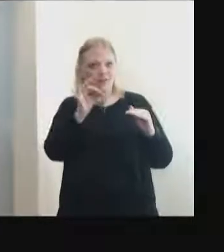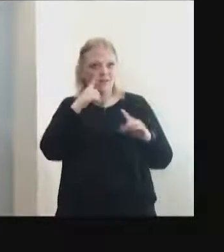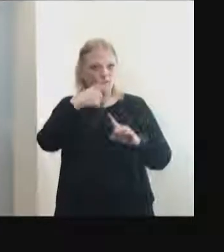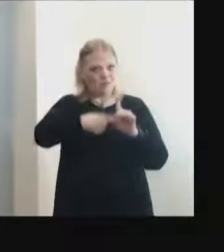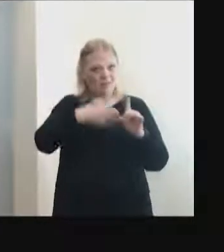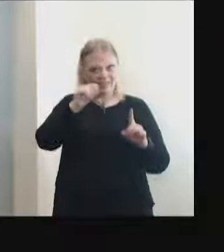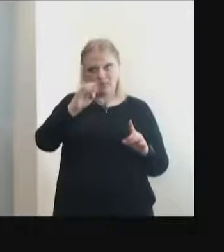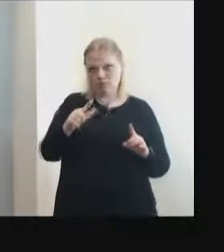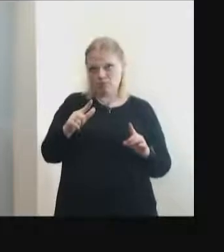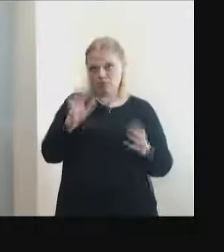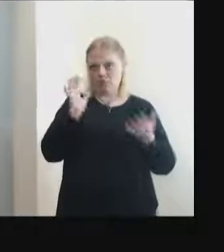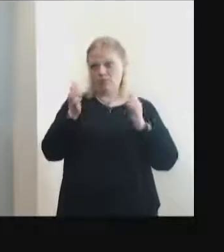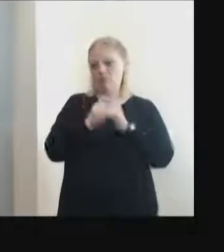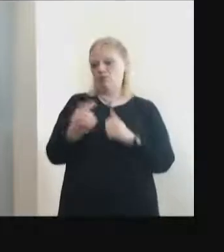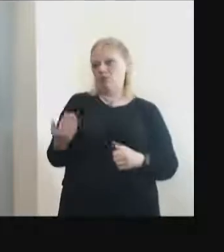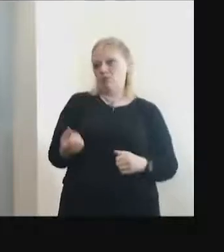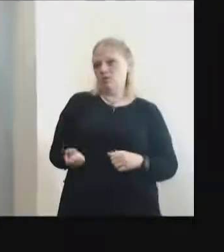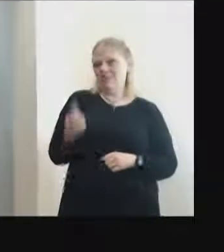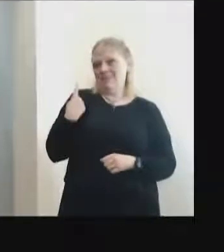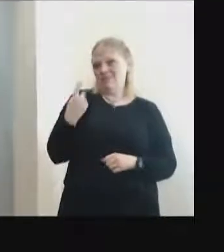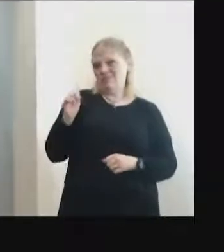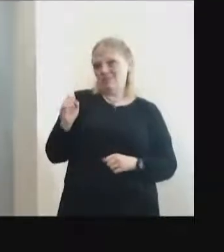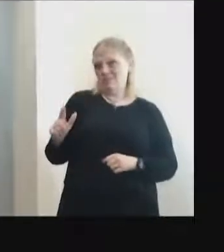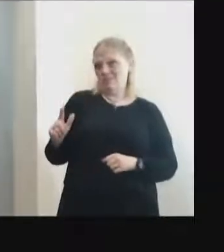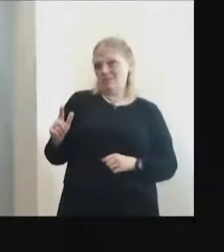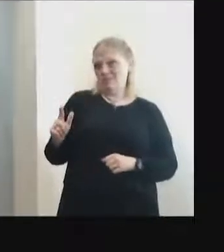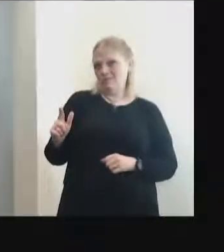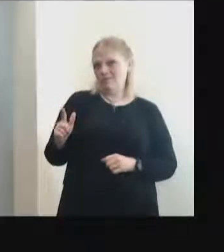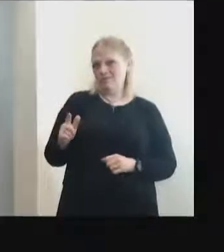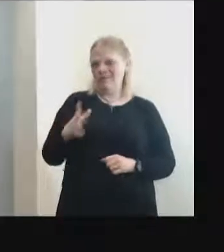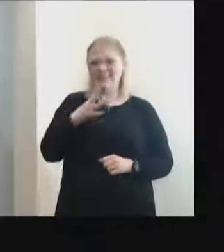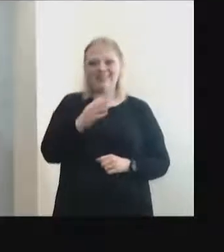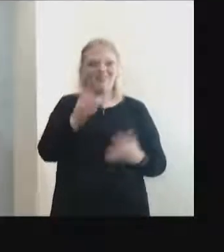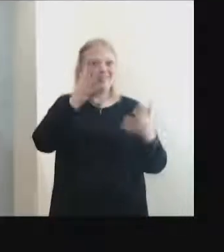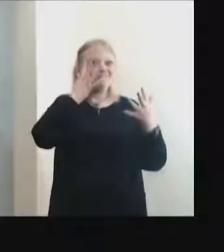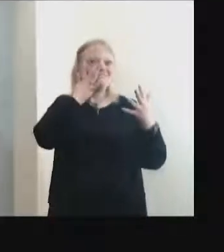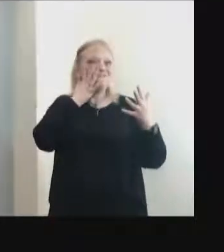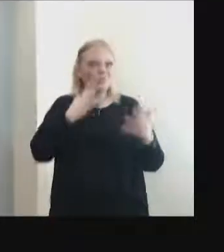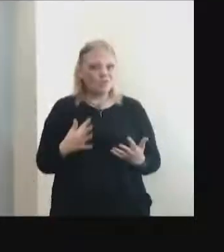April than we had in April of 2020. And unfortunately,